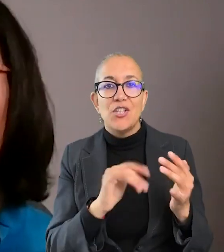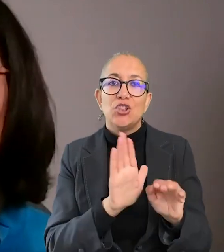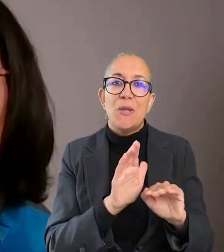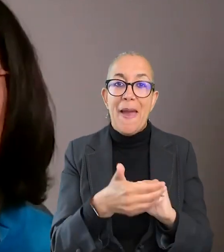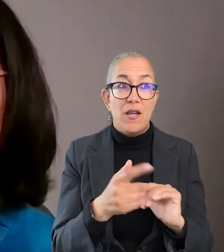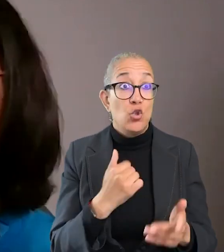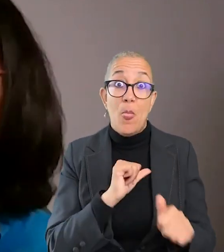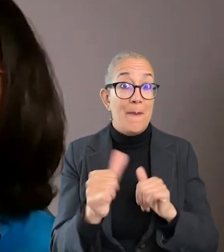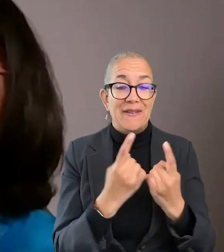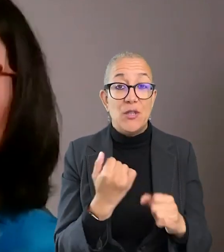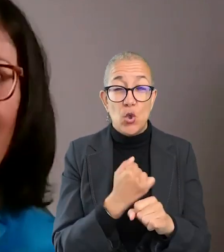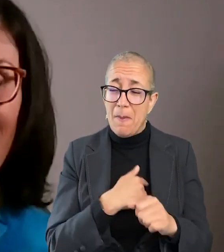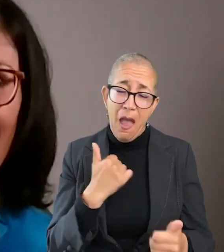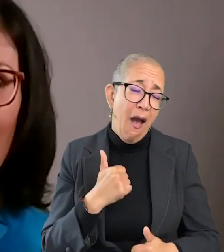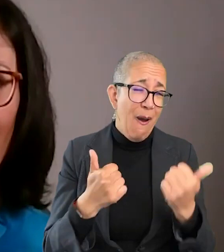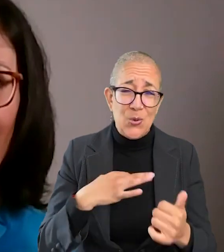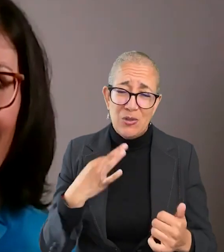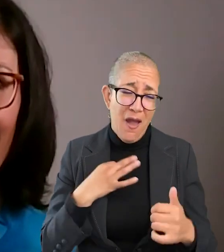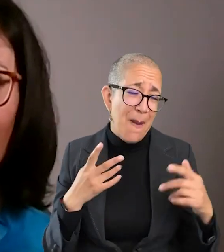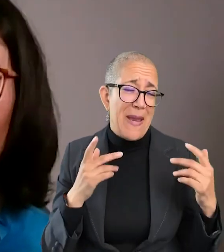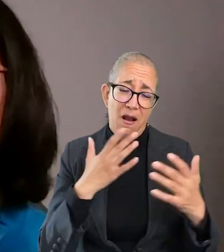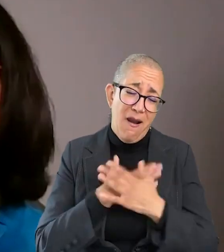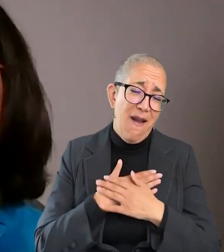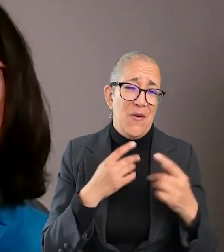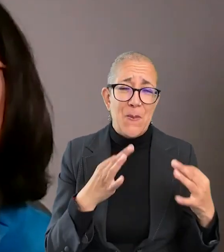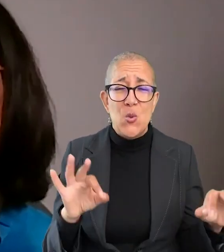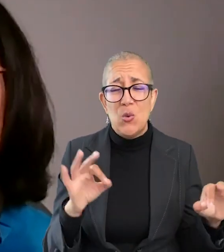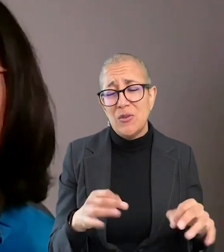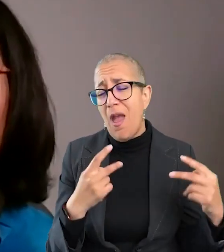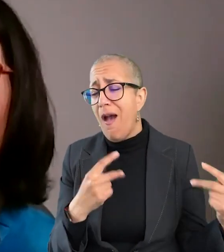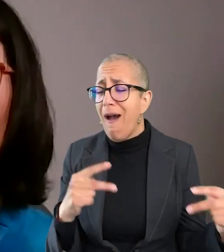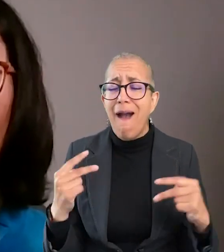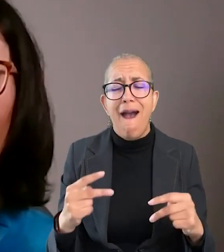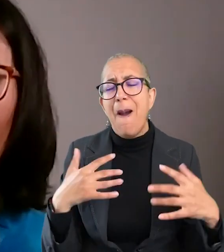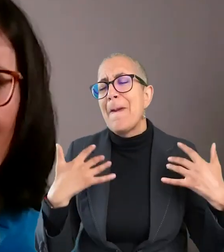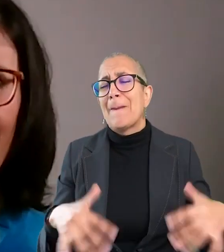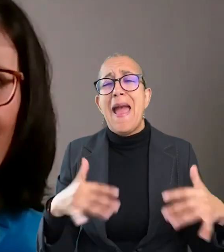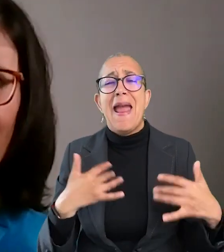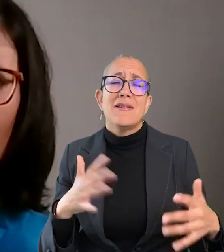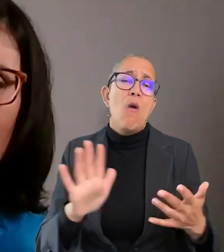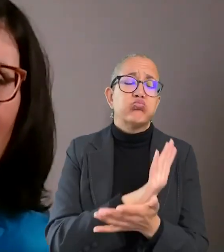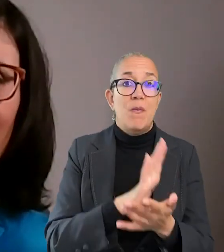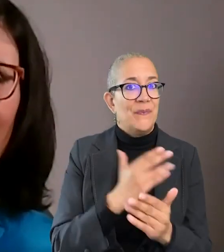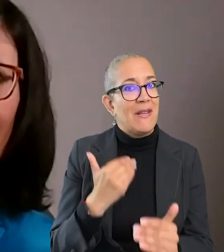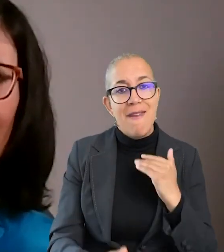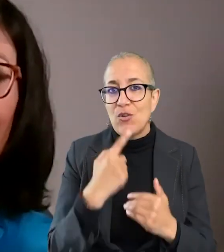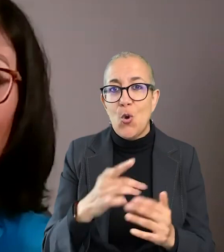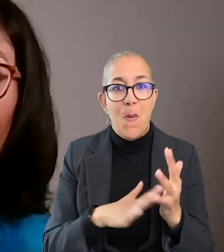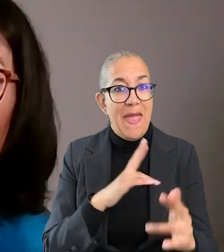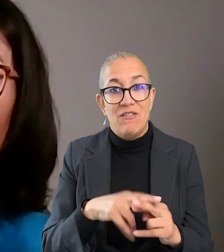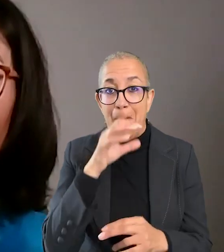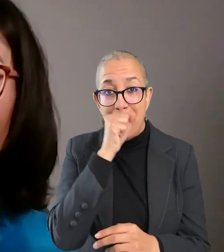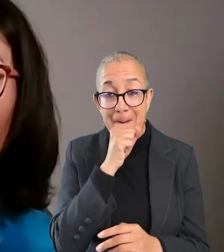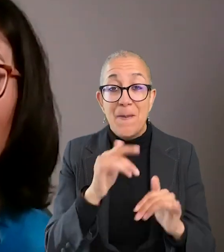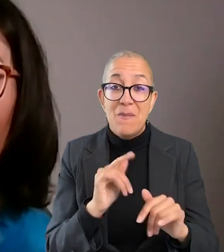tell you what, I had a blast. I was really into the music at the time. It was amazing. I obviously didn't tell my parents, and this